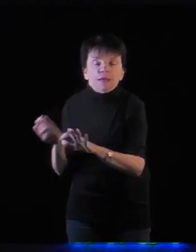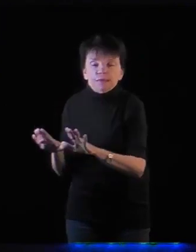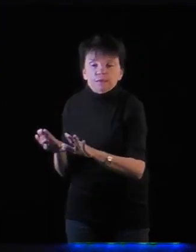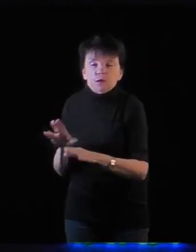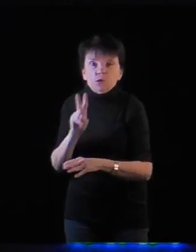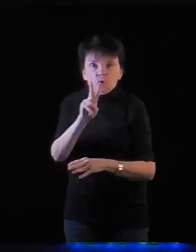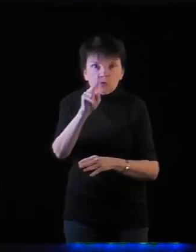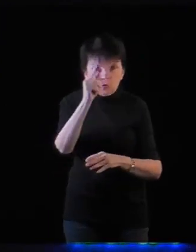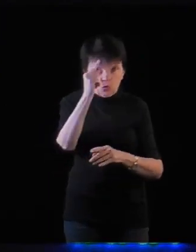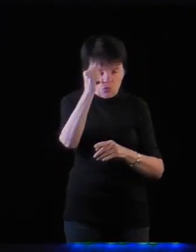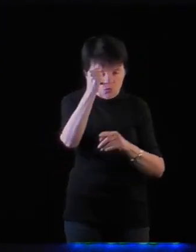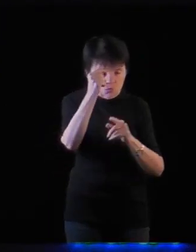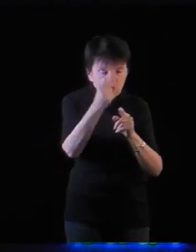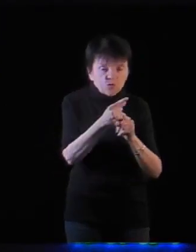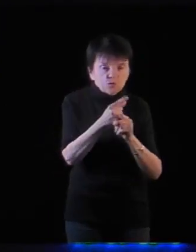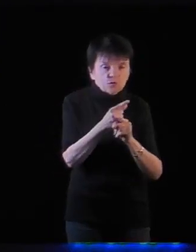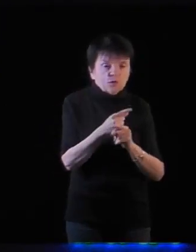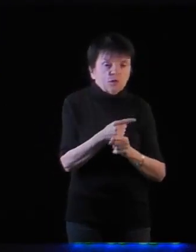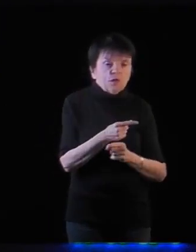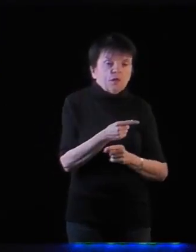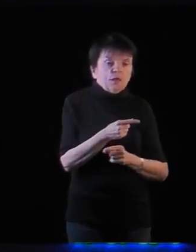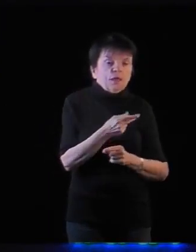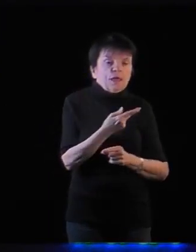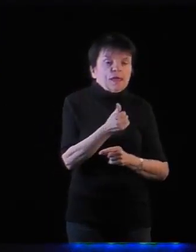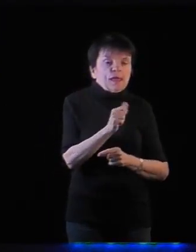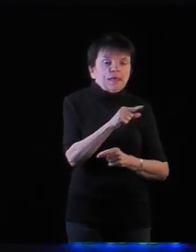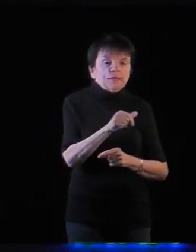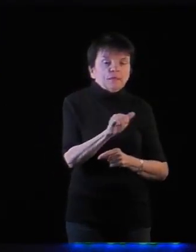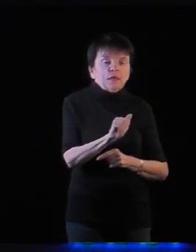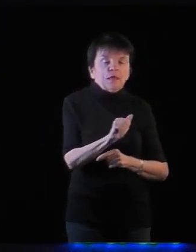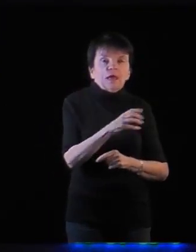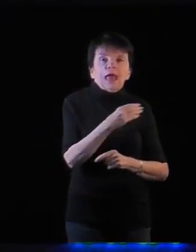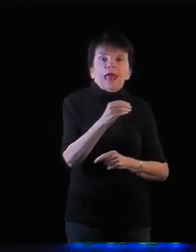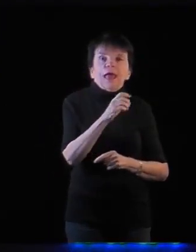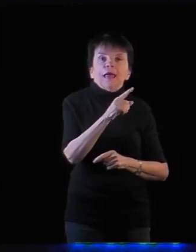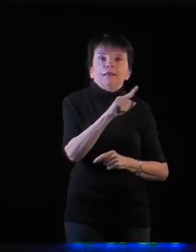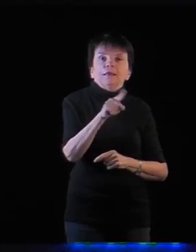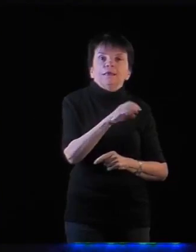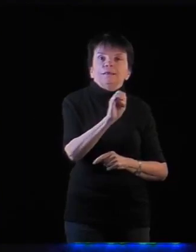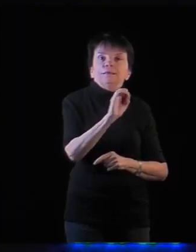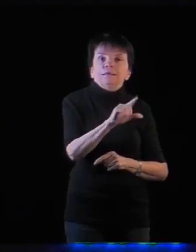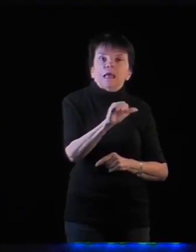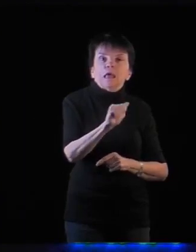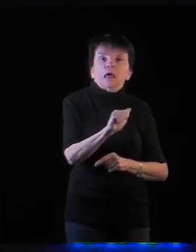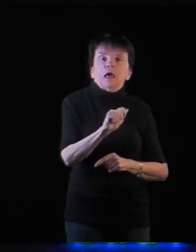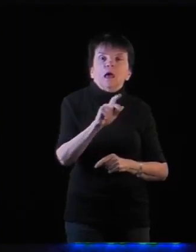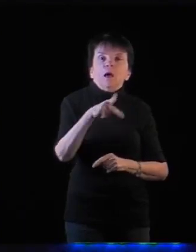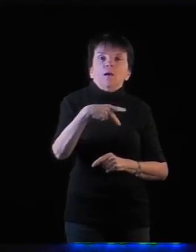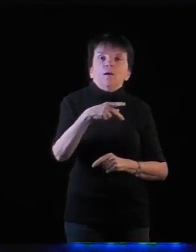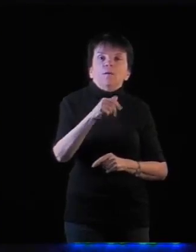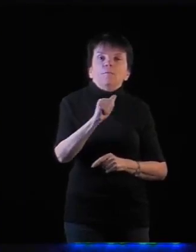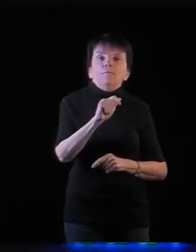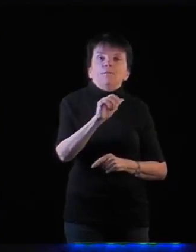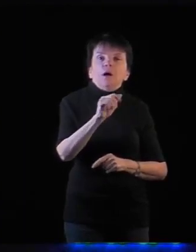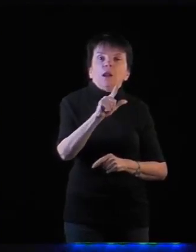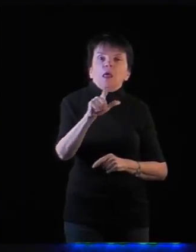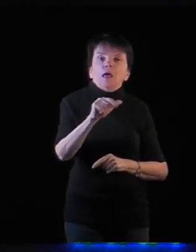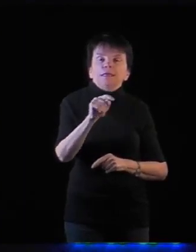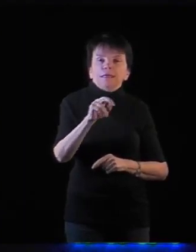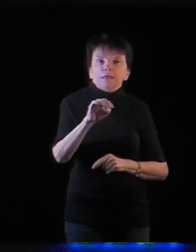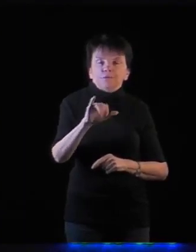and Zelot Pilati literally lived in a cave near